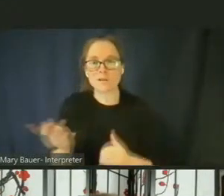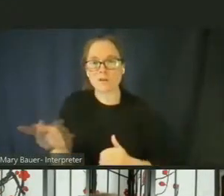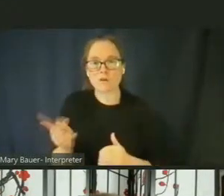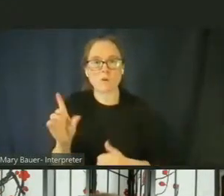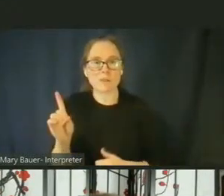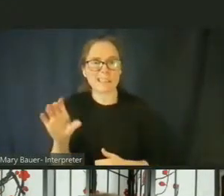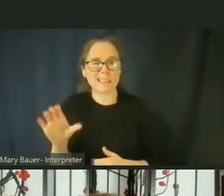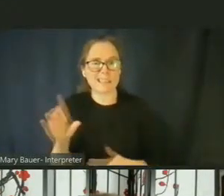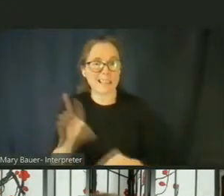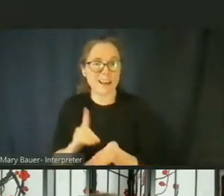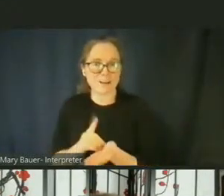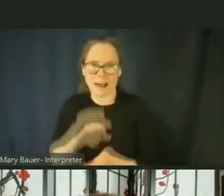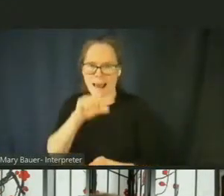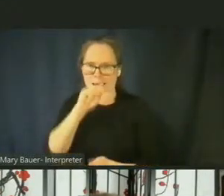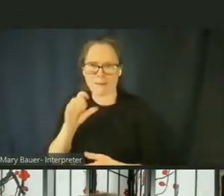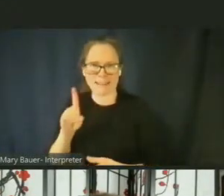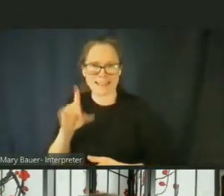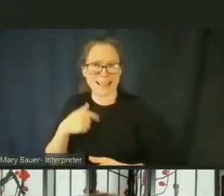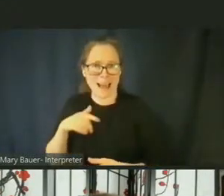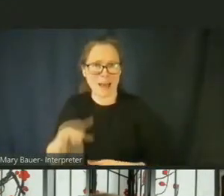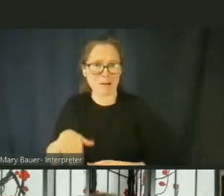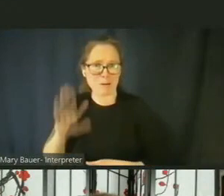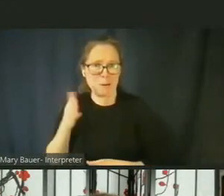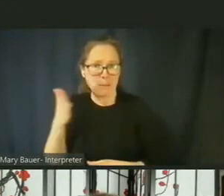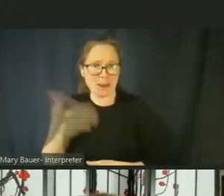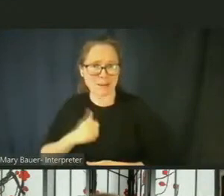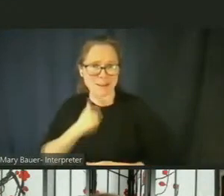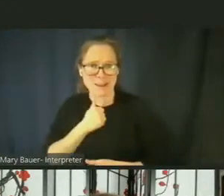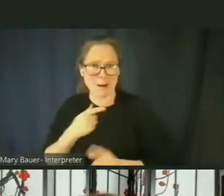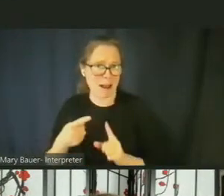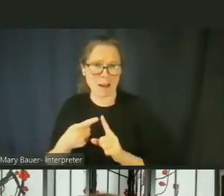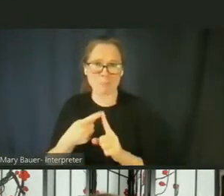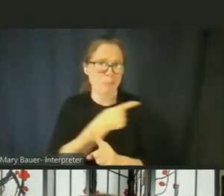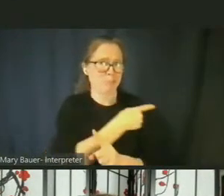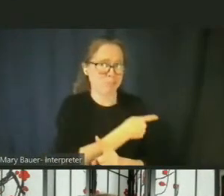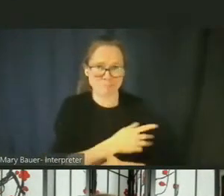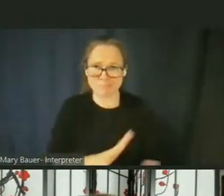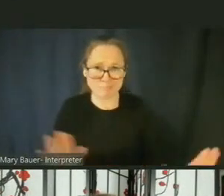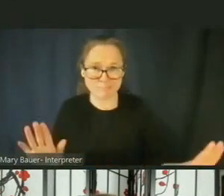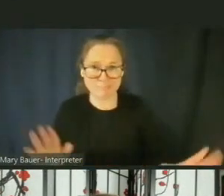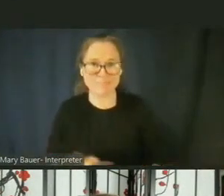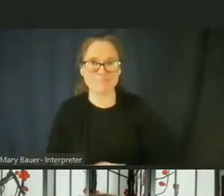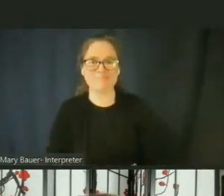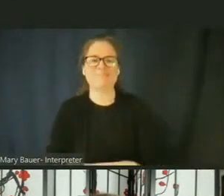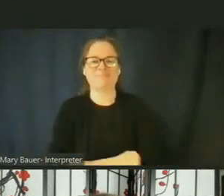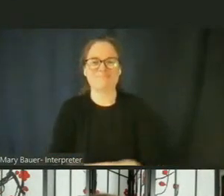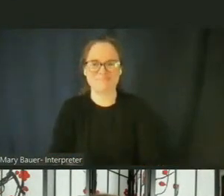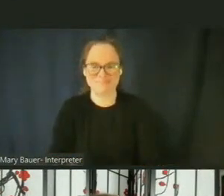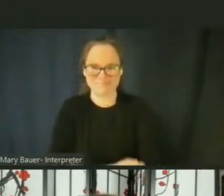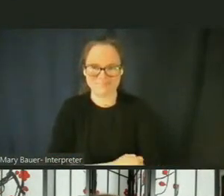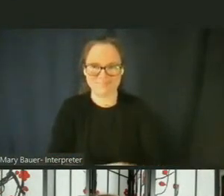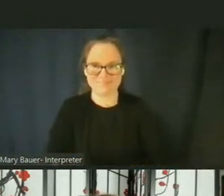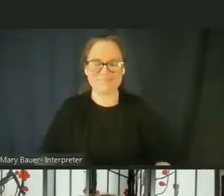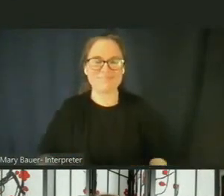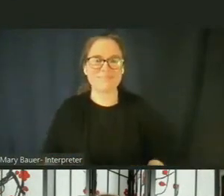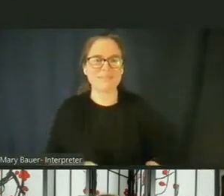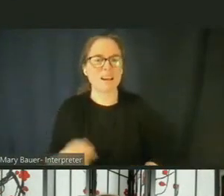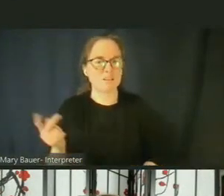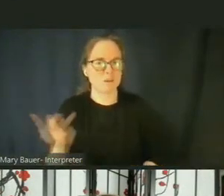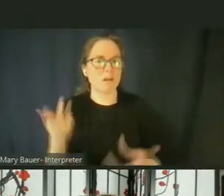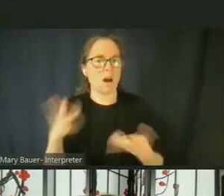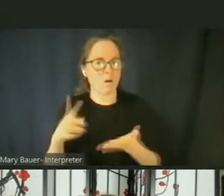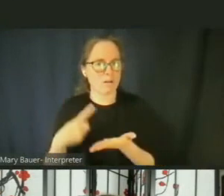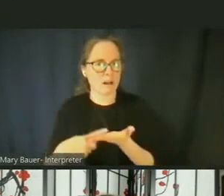I love DC. I'm actually originally from DC. Sorry, I'll stop making mention of everything in a minute here. Did an